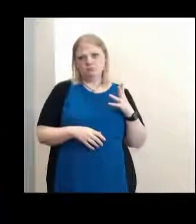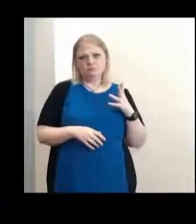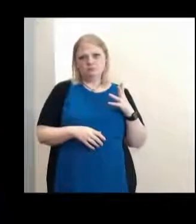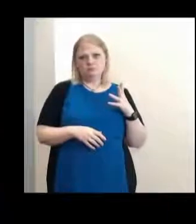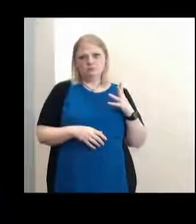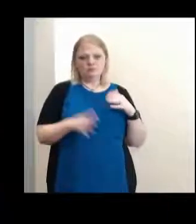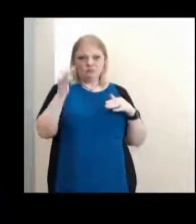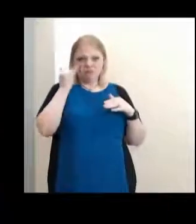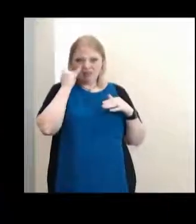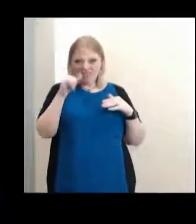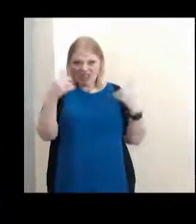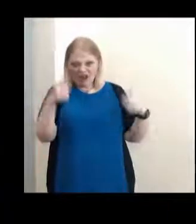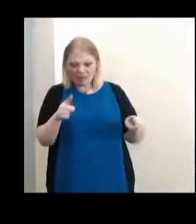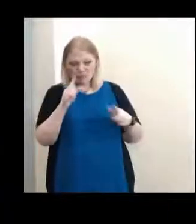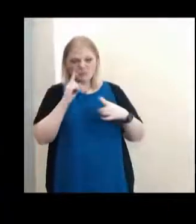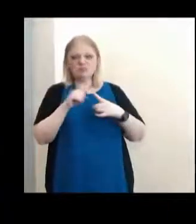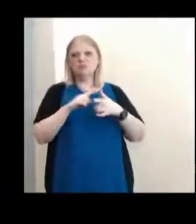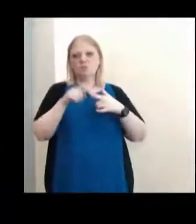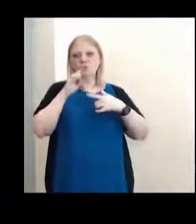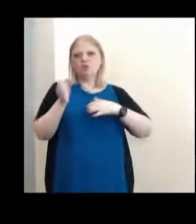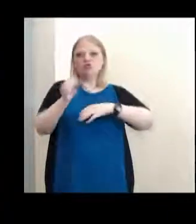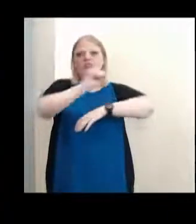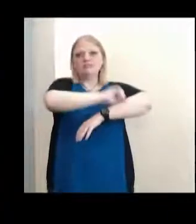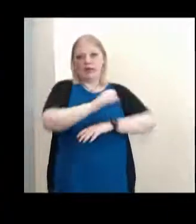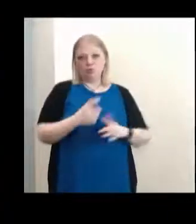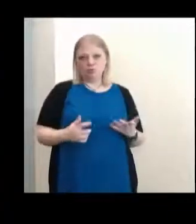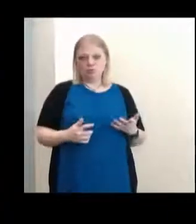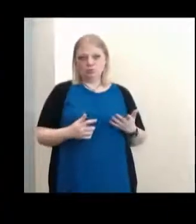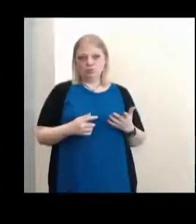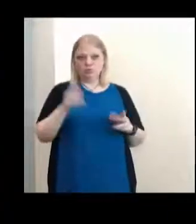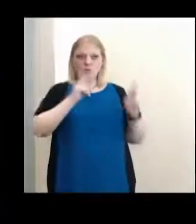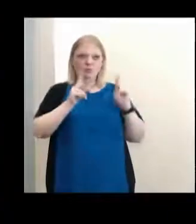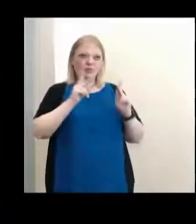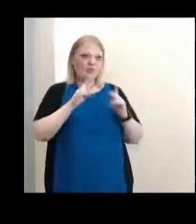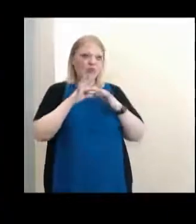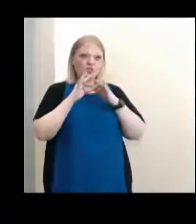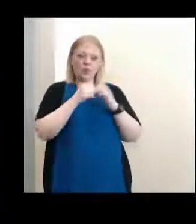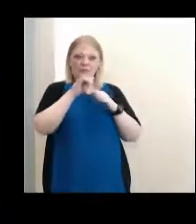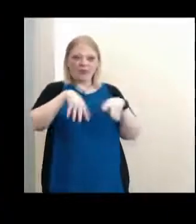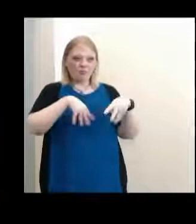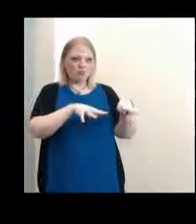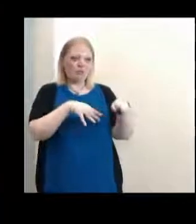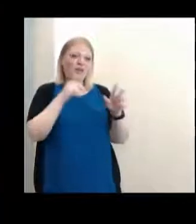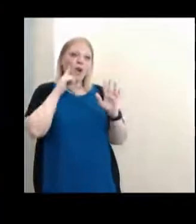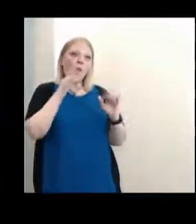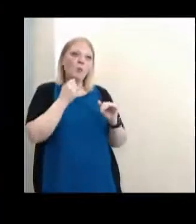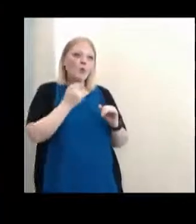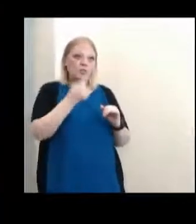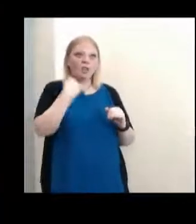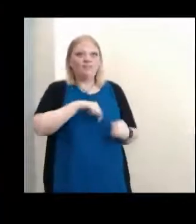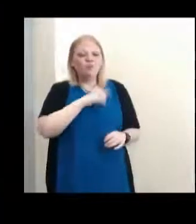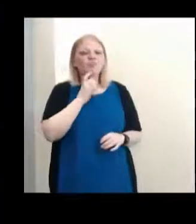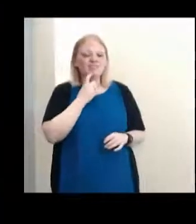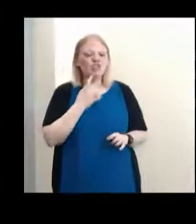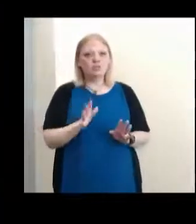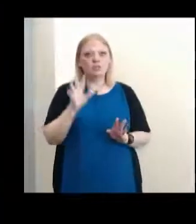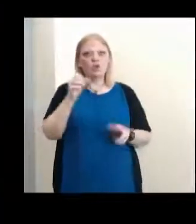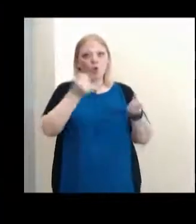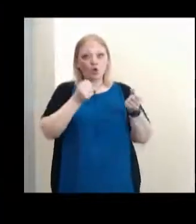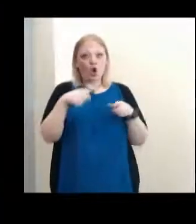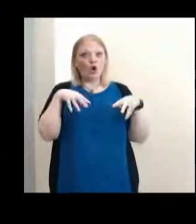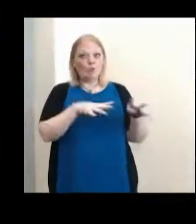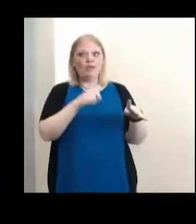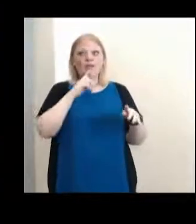down. So I hope the folks associated with the Dingus Day Parade understand that we are serious. Your car parade is